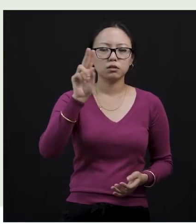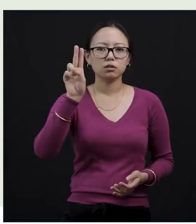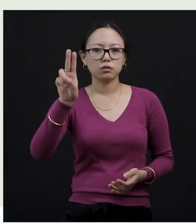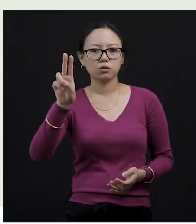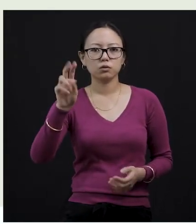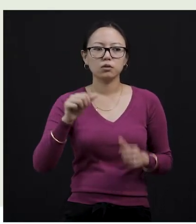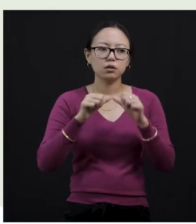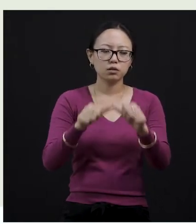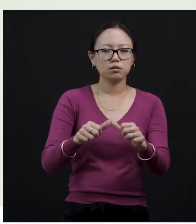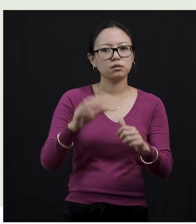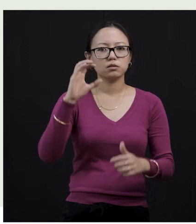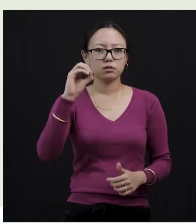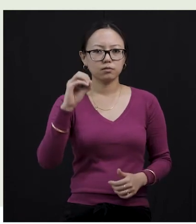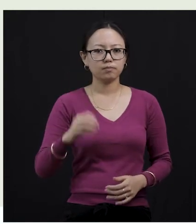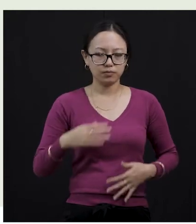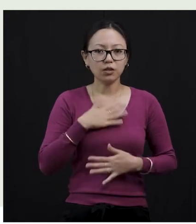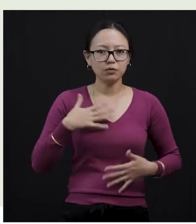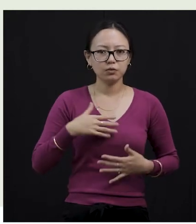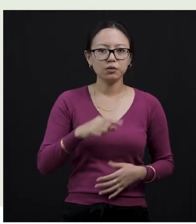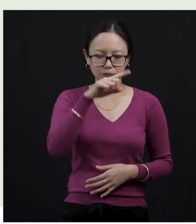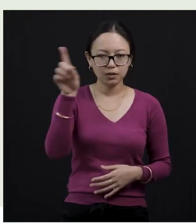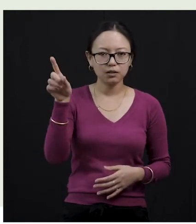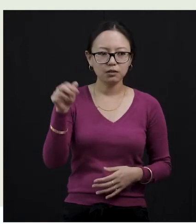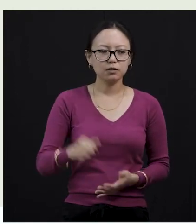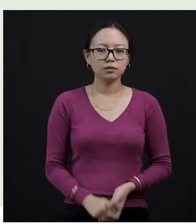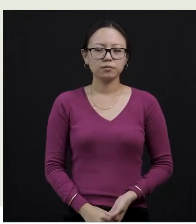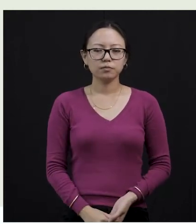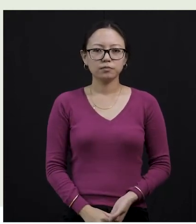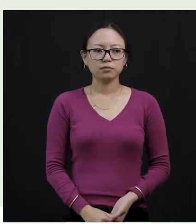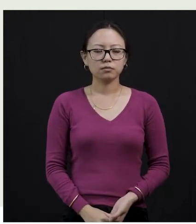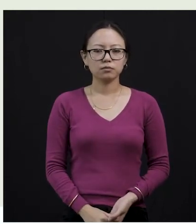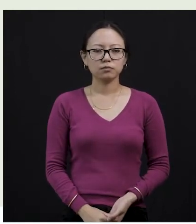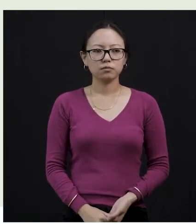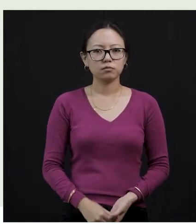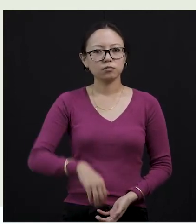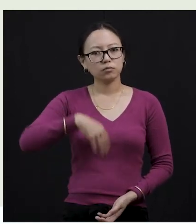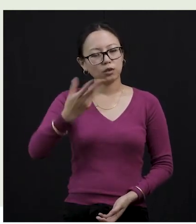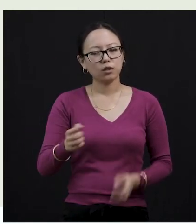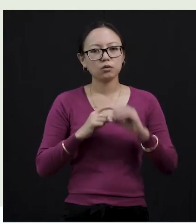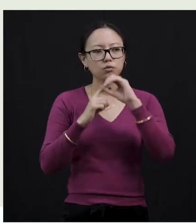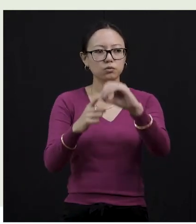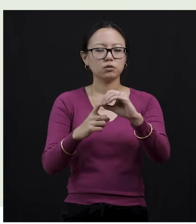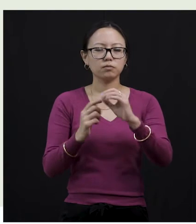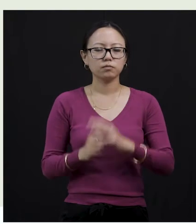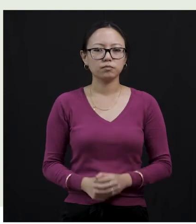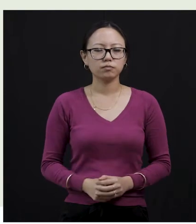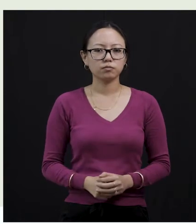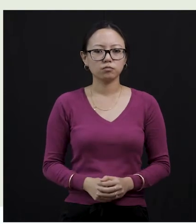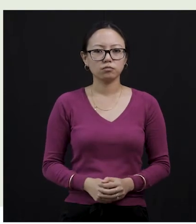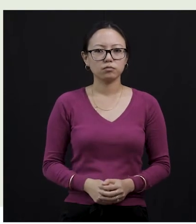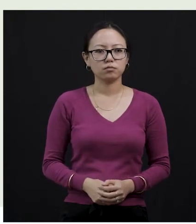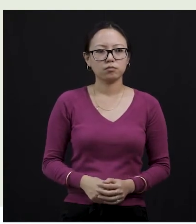Is it interesting? Yes, it is. Okay, let's try the next one. What we have? We have